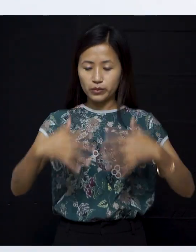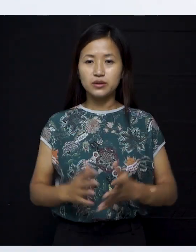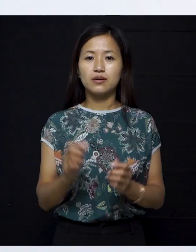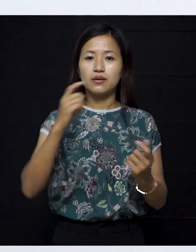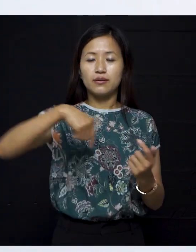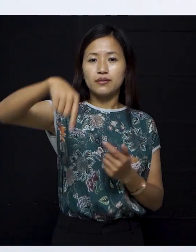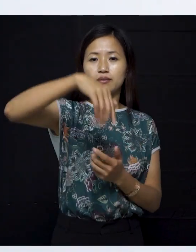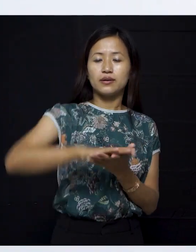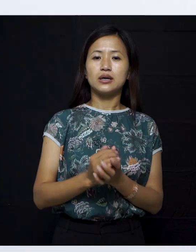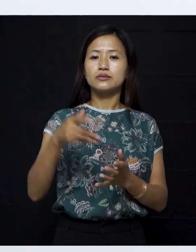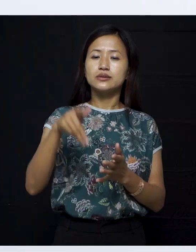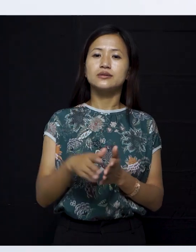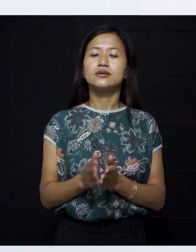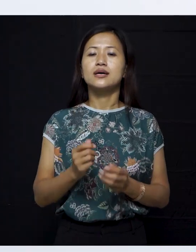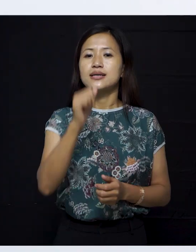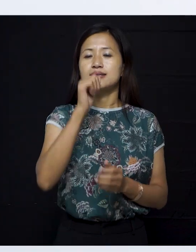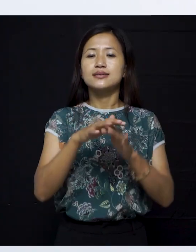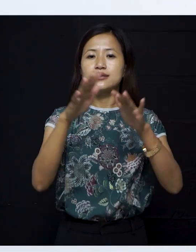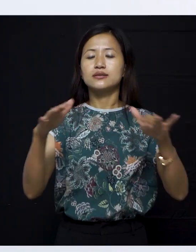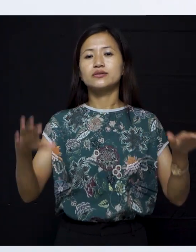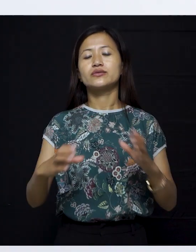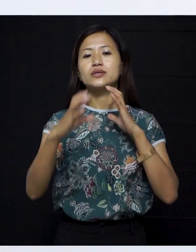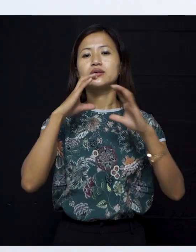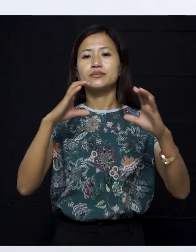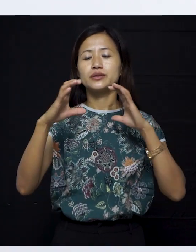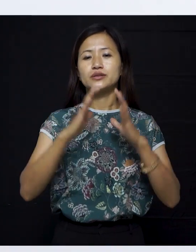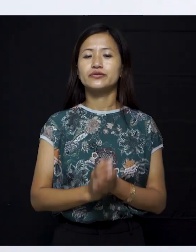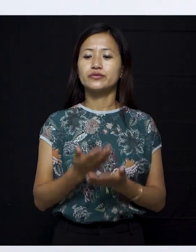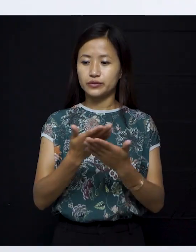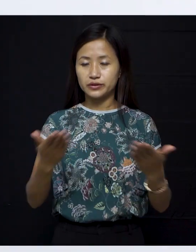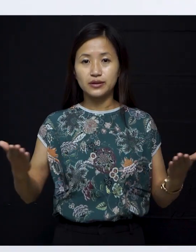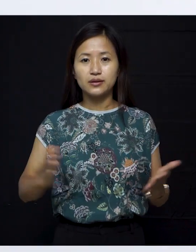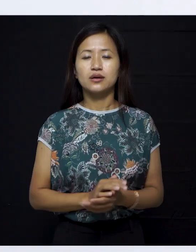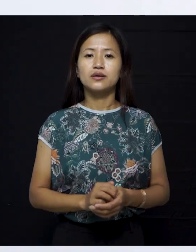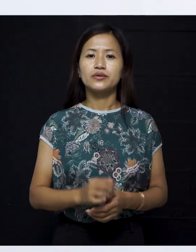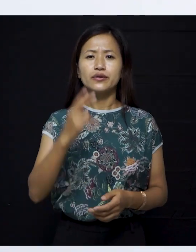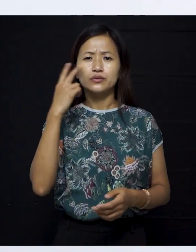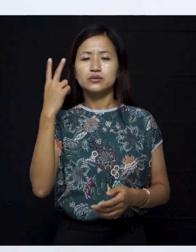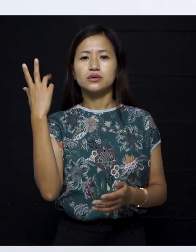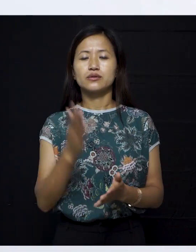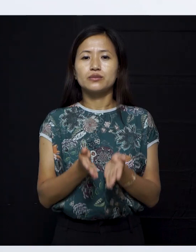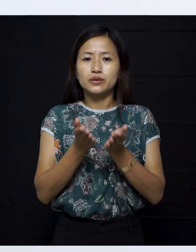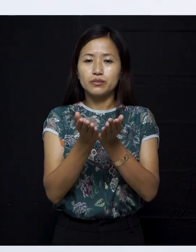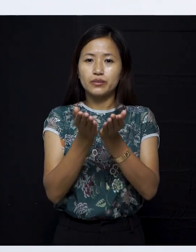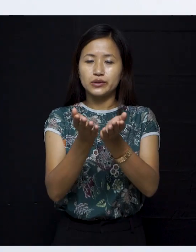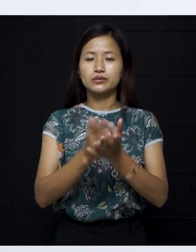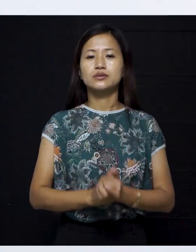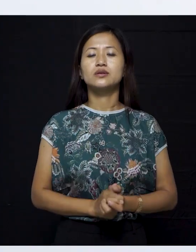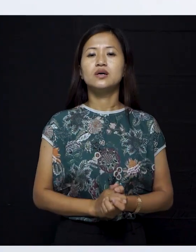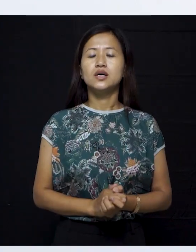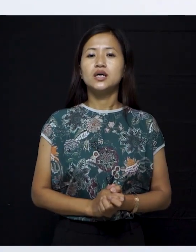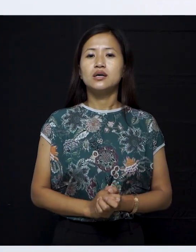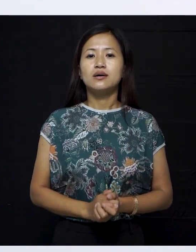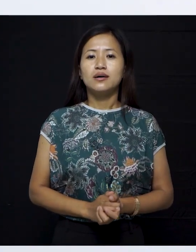And the sea also serves as a means of communication for them. That means they have to travel by ship and by boat, and